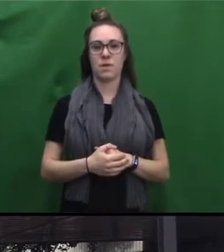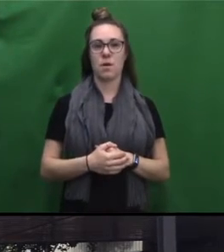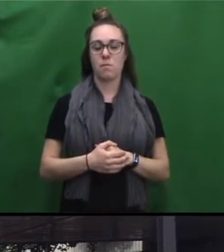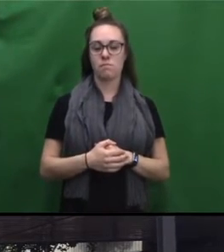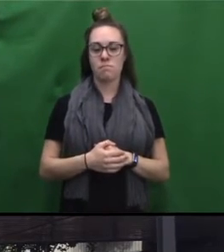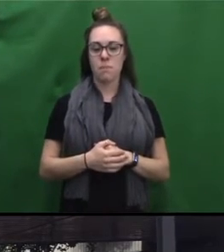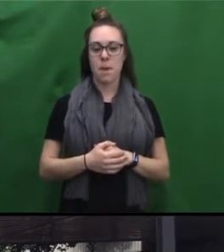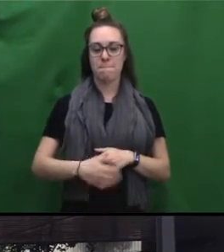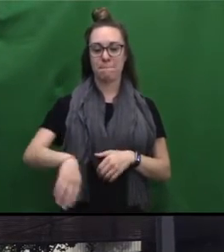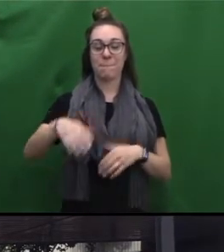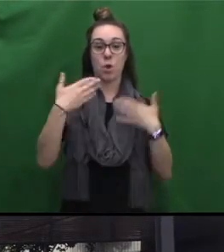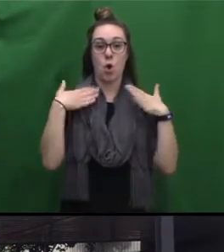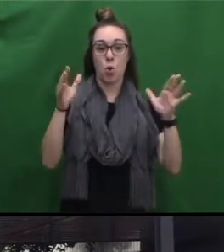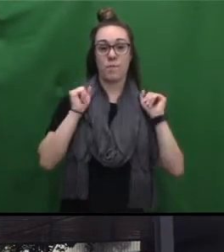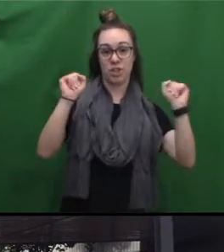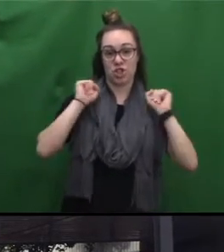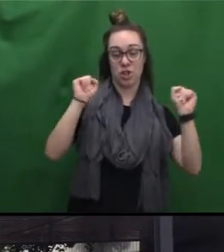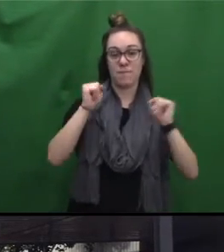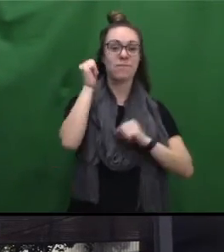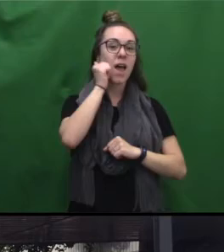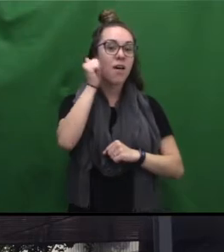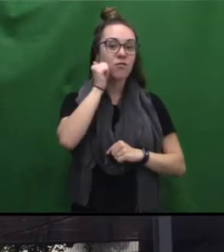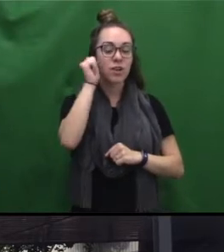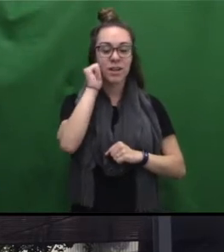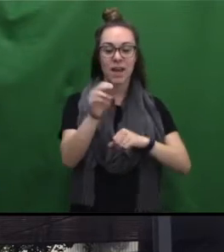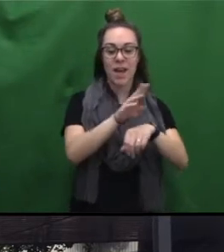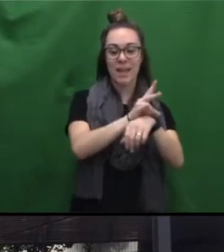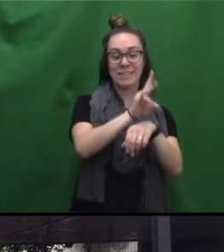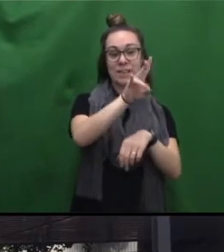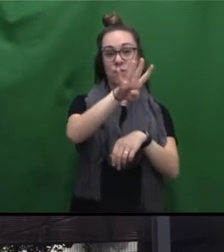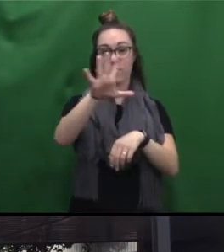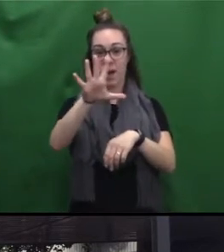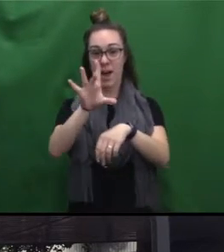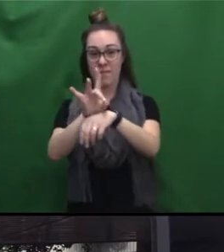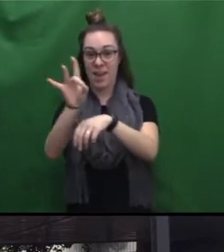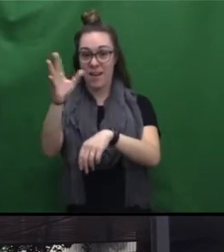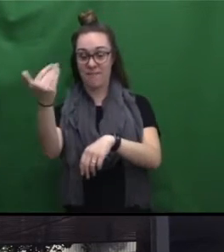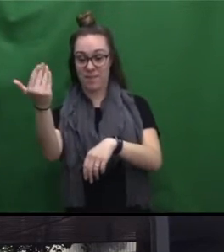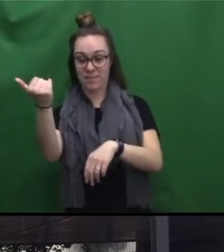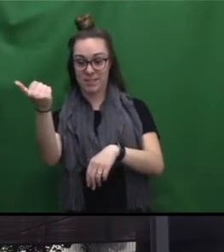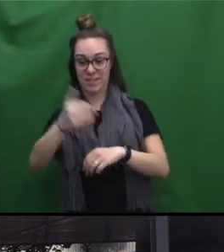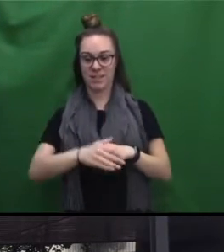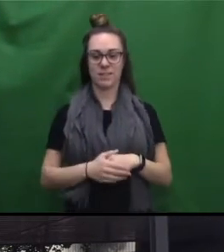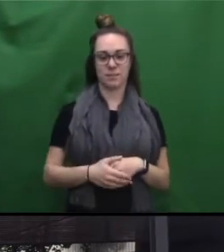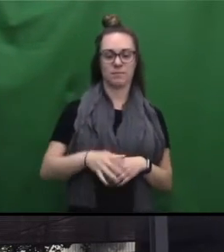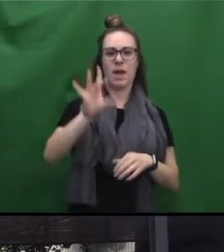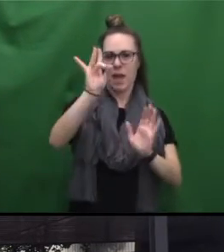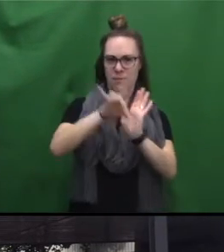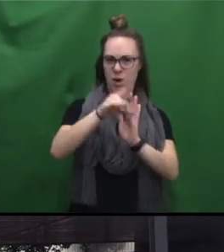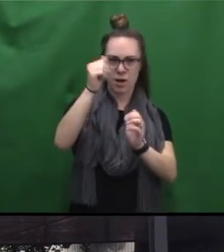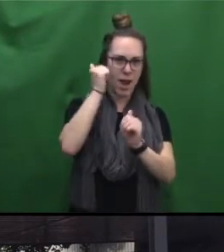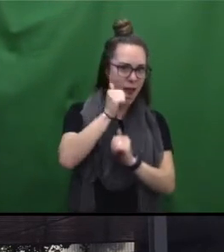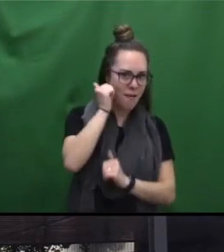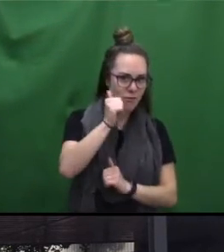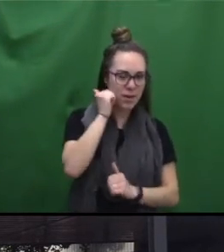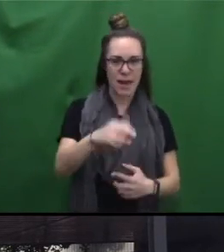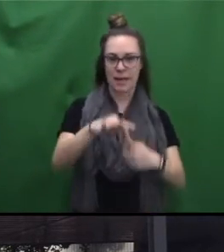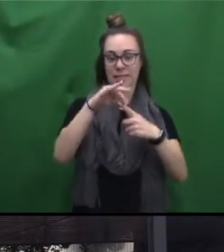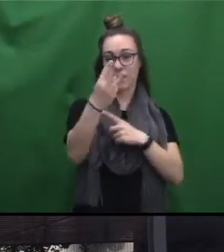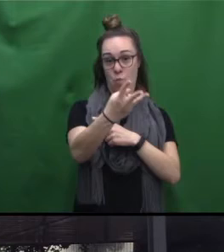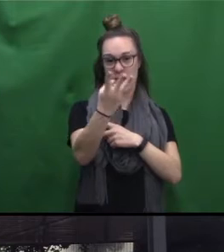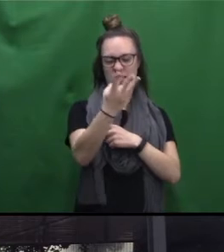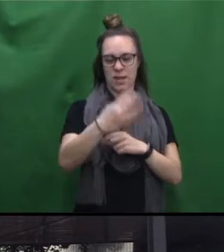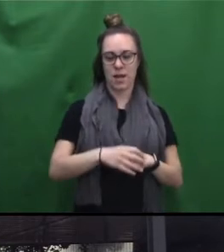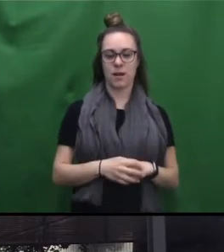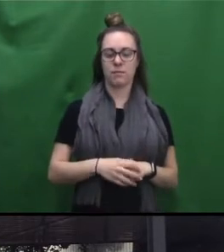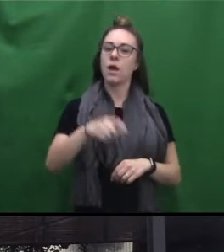7:45 to 8:15. 8th period is every day except Wednesday after school in the media center. Lobos, you need to have your plan to be able to go anywhere around the